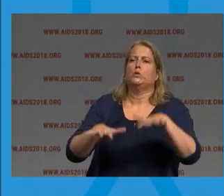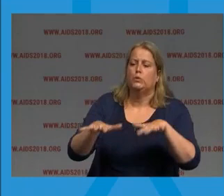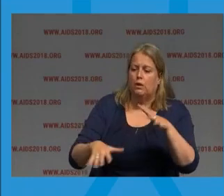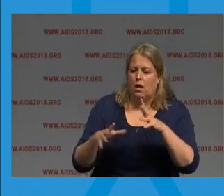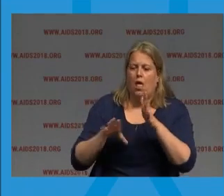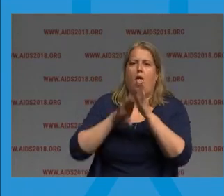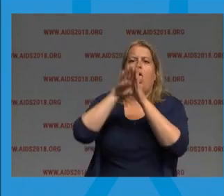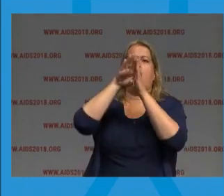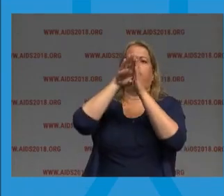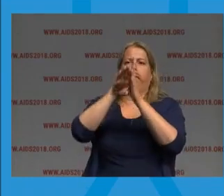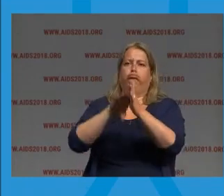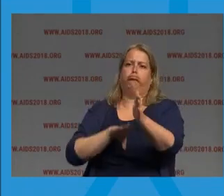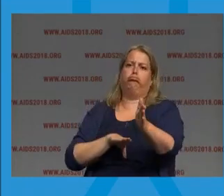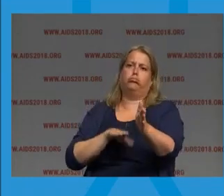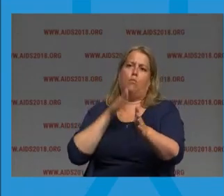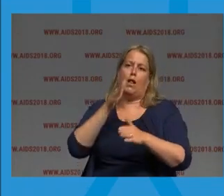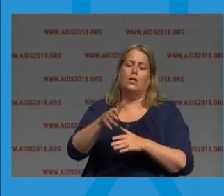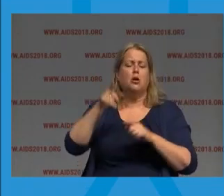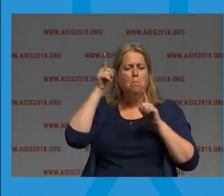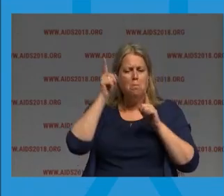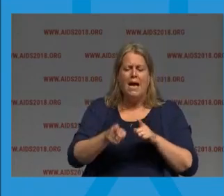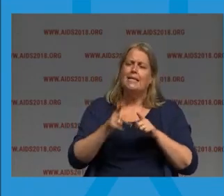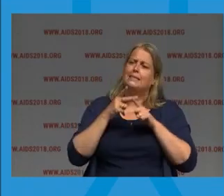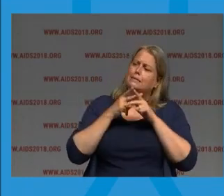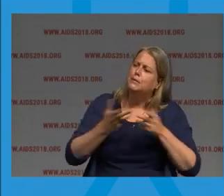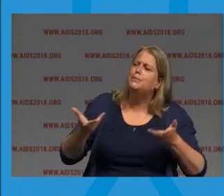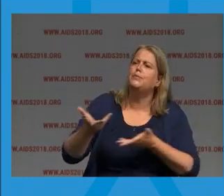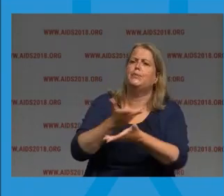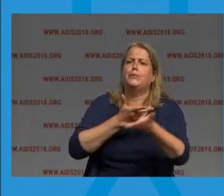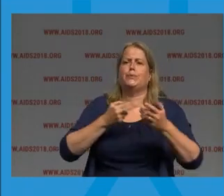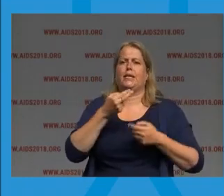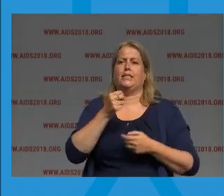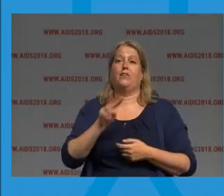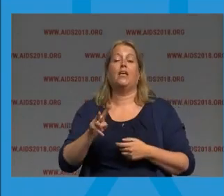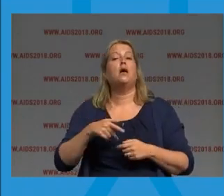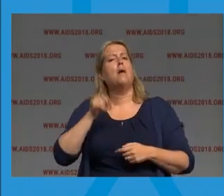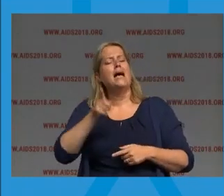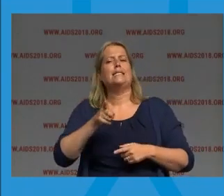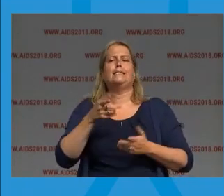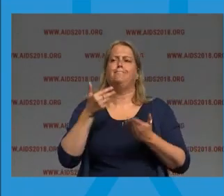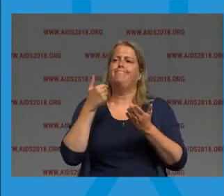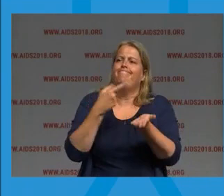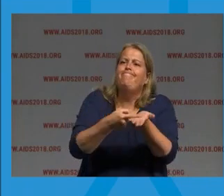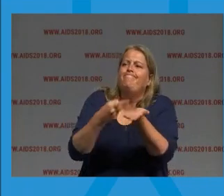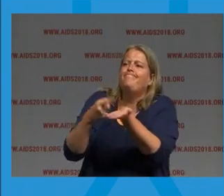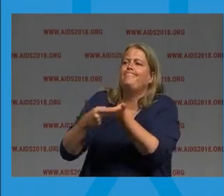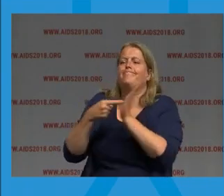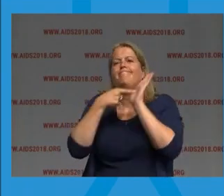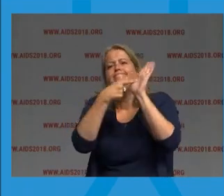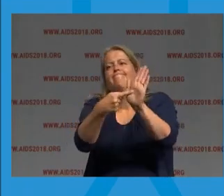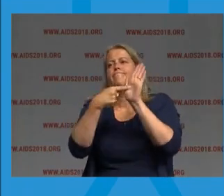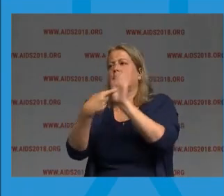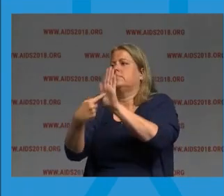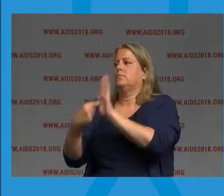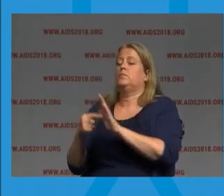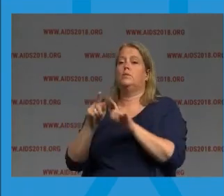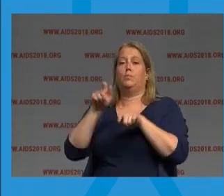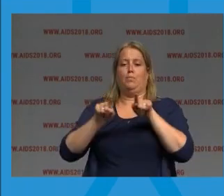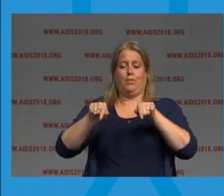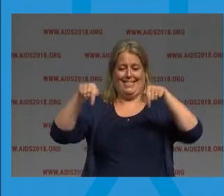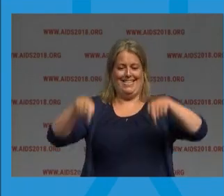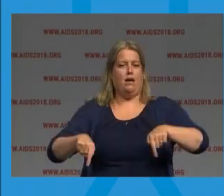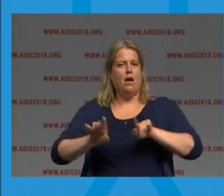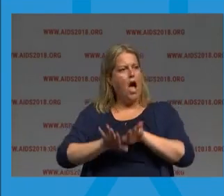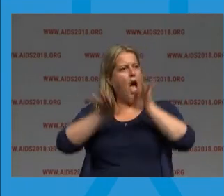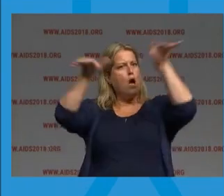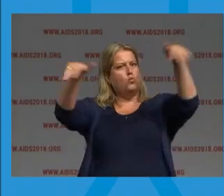keep talking about HIV. We need to keep making our case to people outside these conference walls. We need to